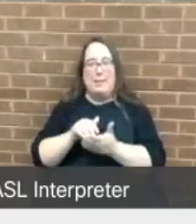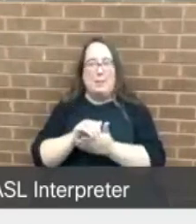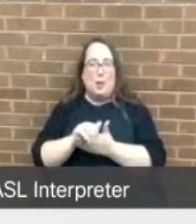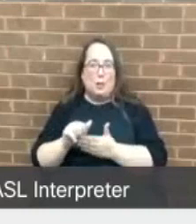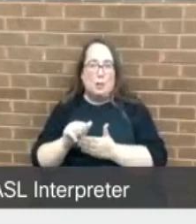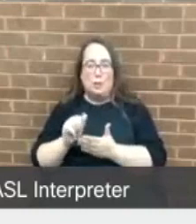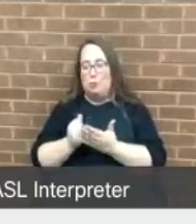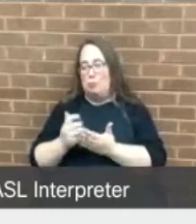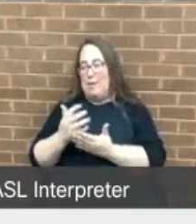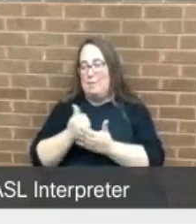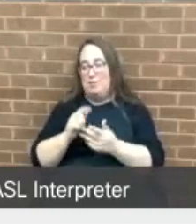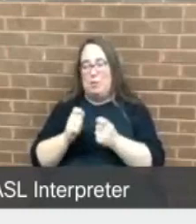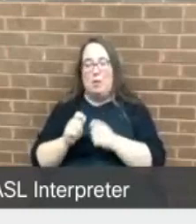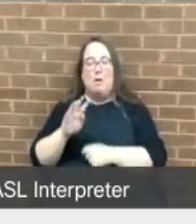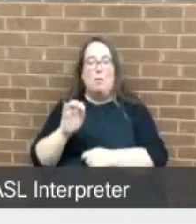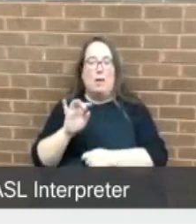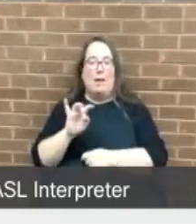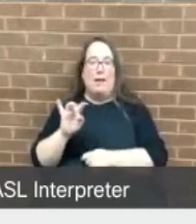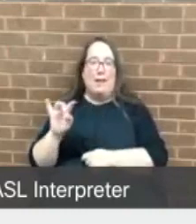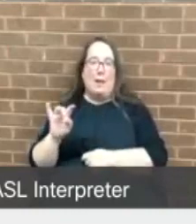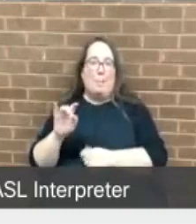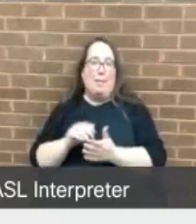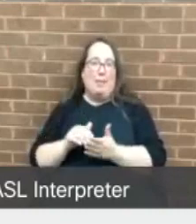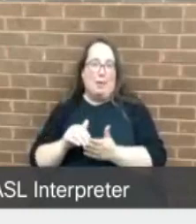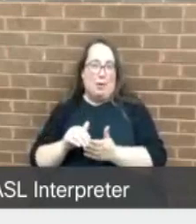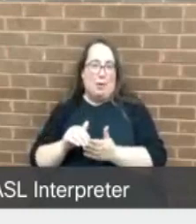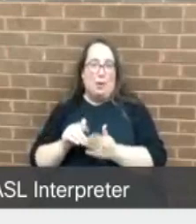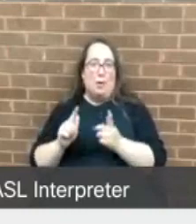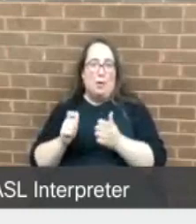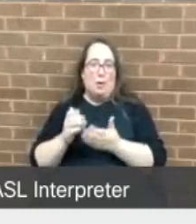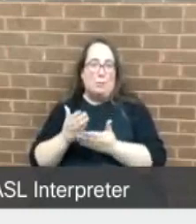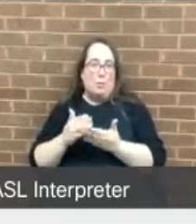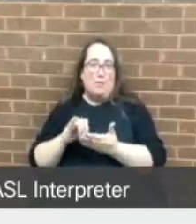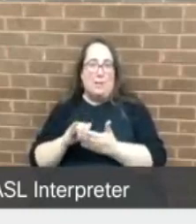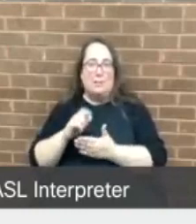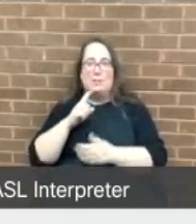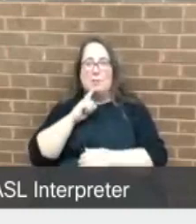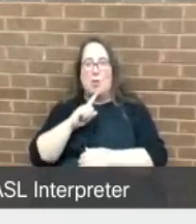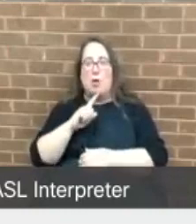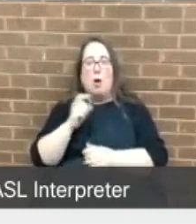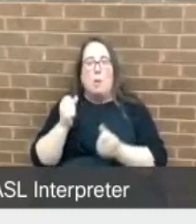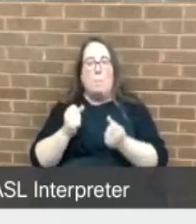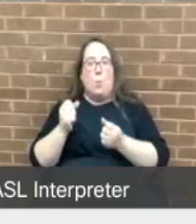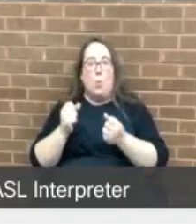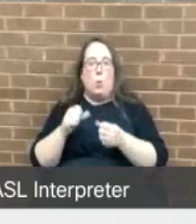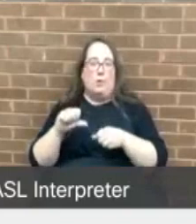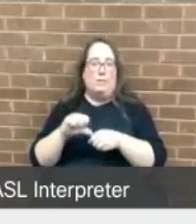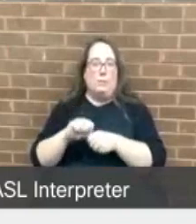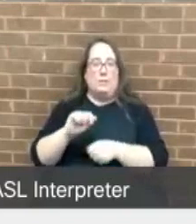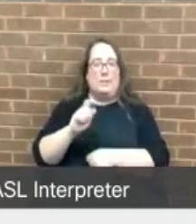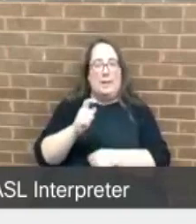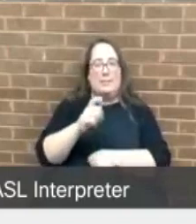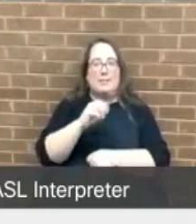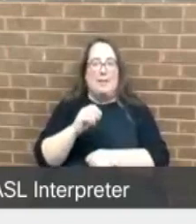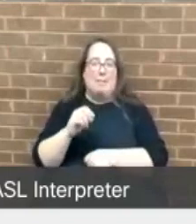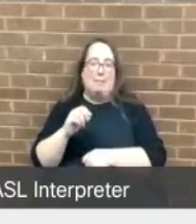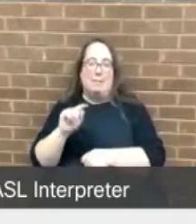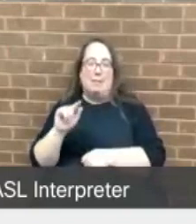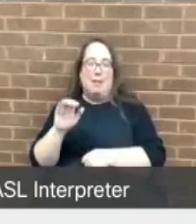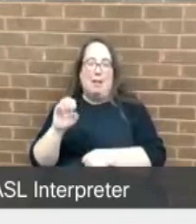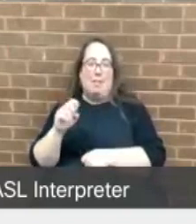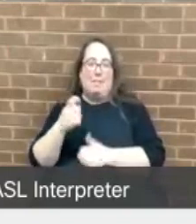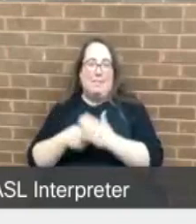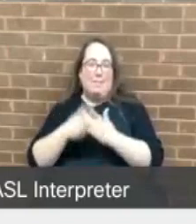revenue changes of about $488 million. The largest components of that are our motor fuel tax and our titling fees. The